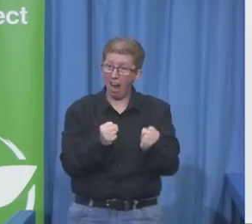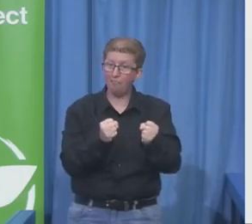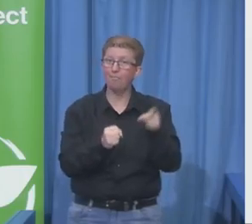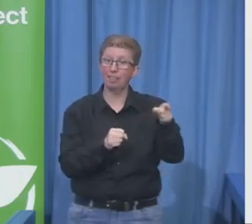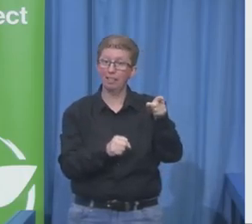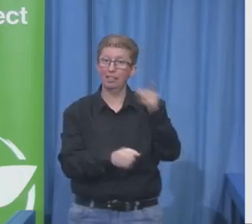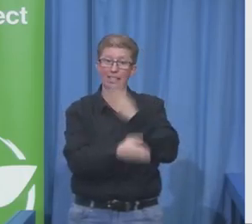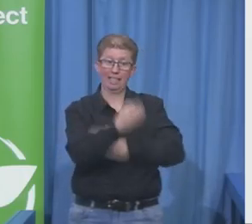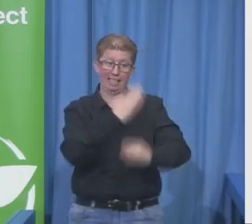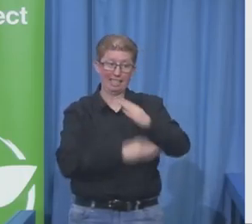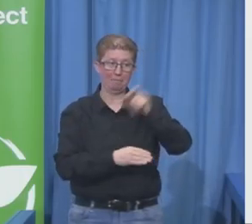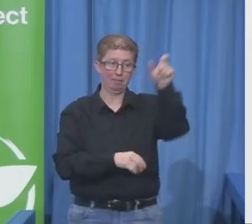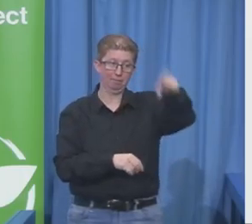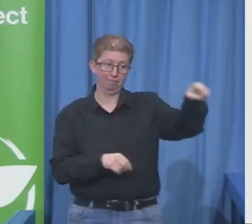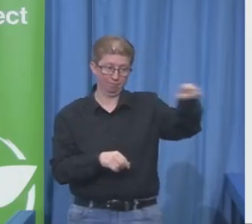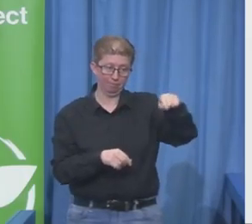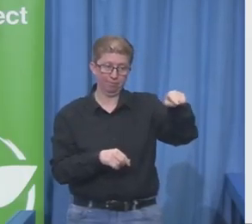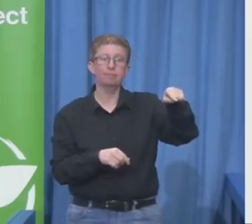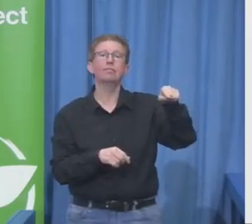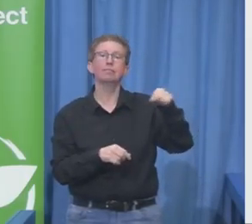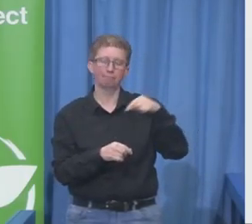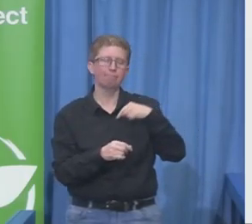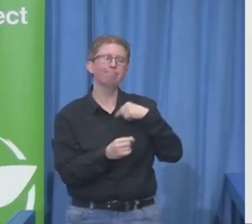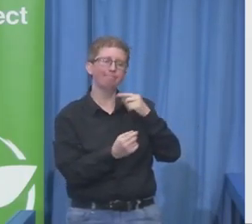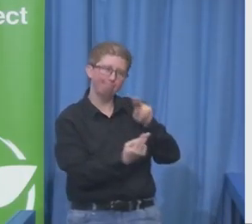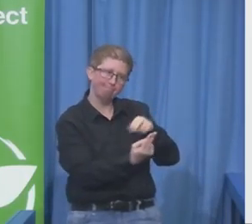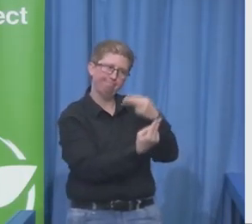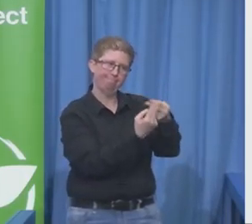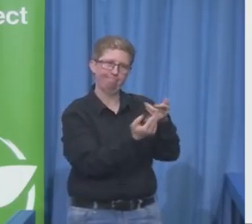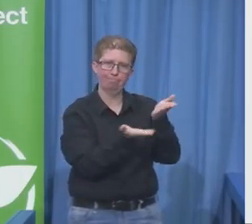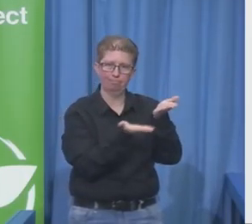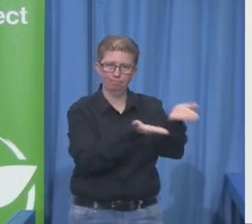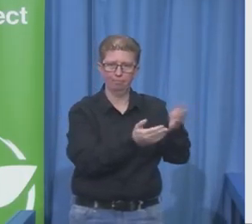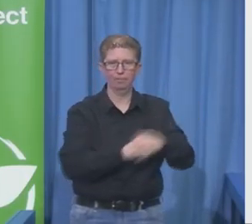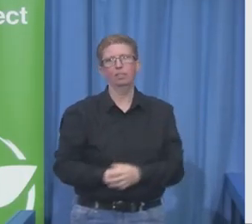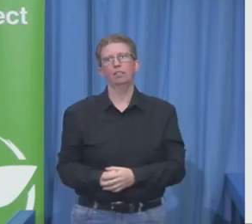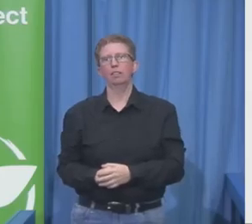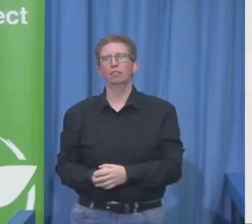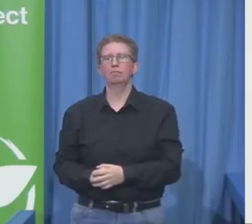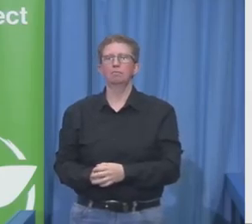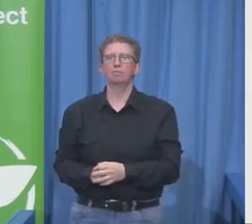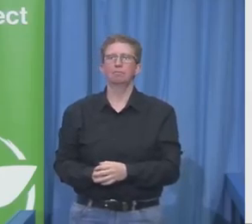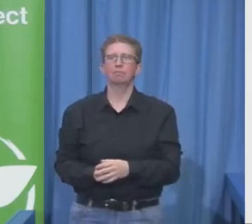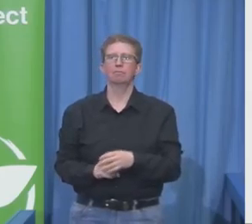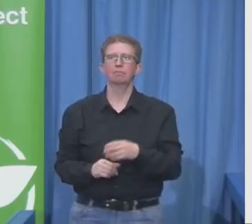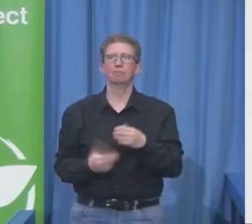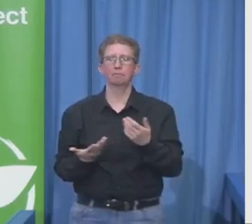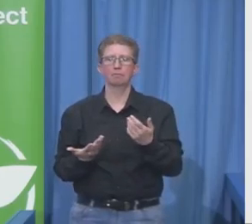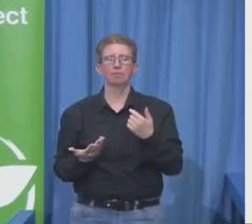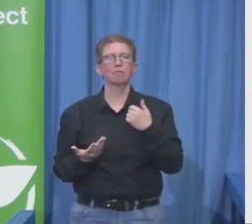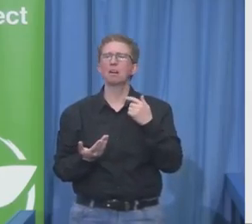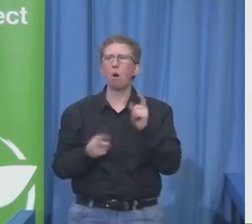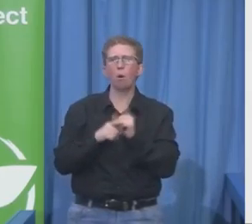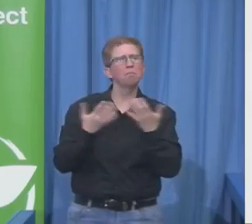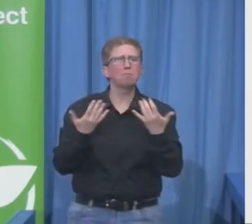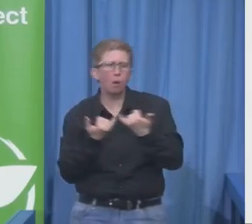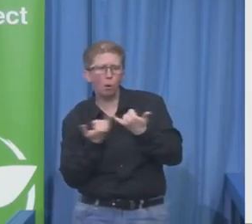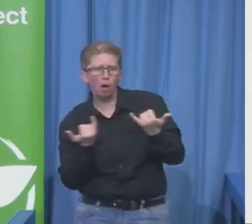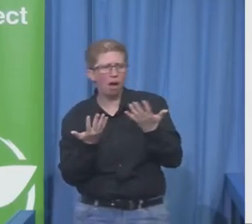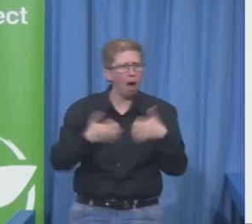social sponsorship or charity and integrate into the business case. But firstly, for those of you who are not